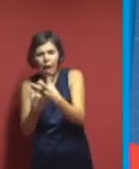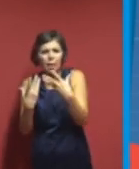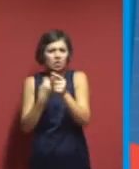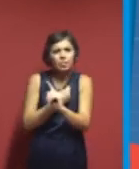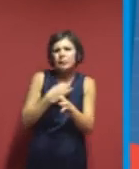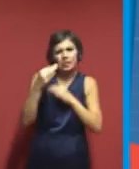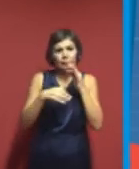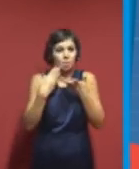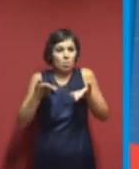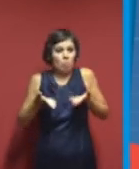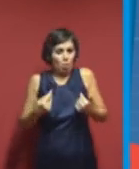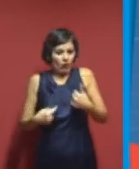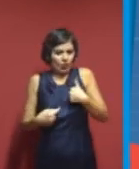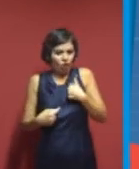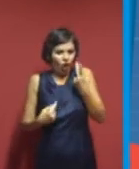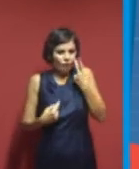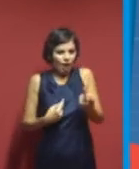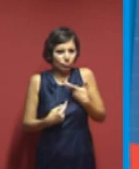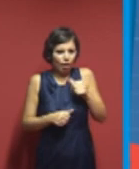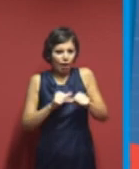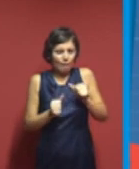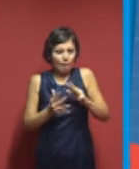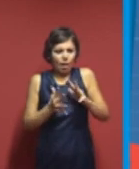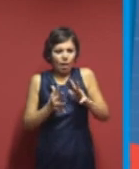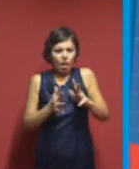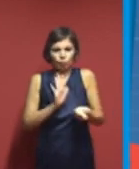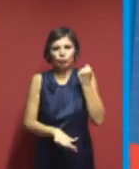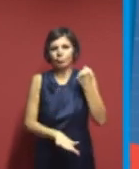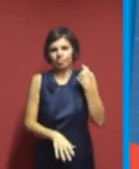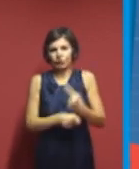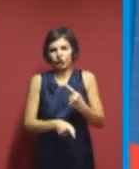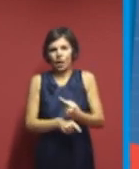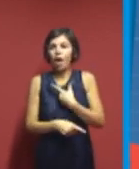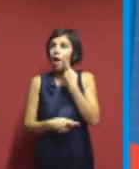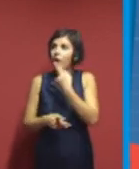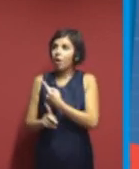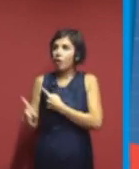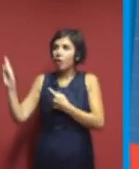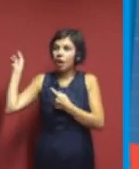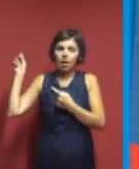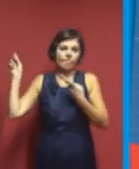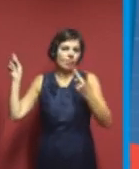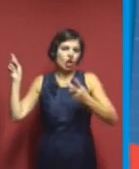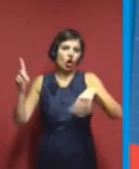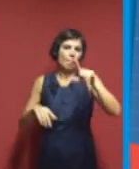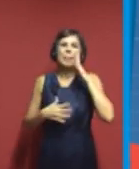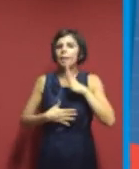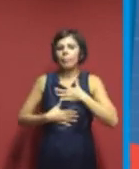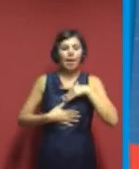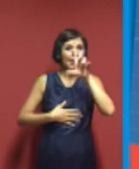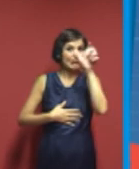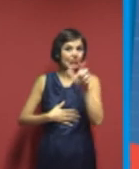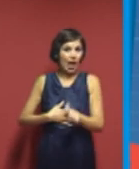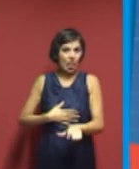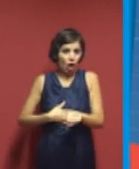Italy. I knew that this would happen when I began writing for Maker Faire. I foresaw this in many